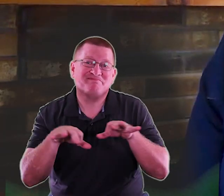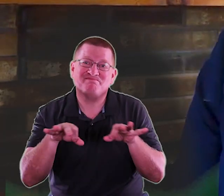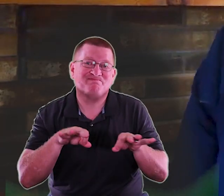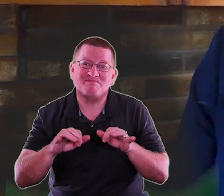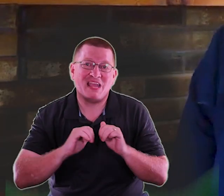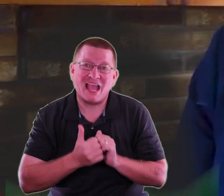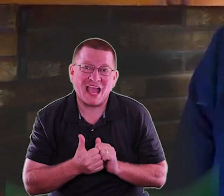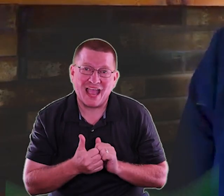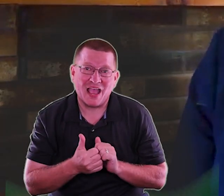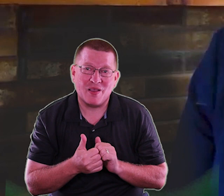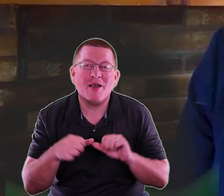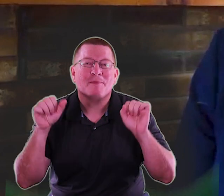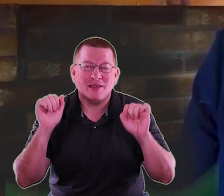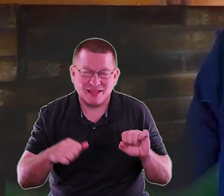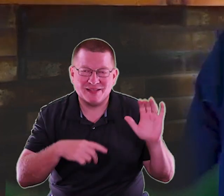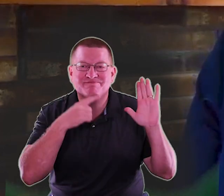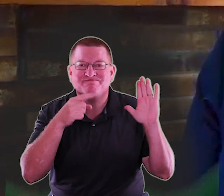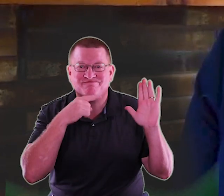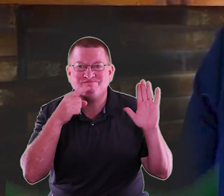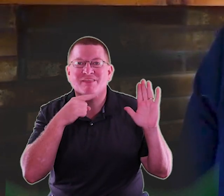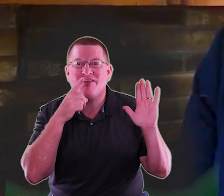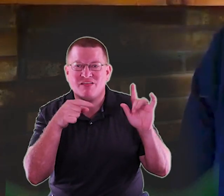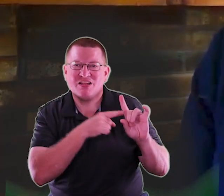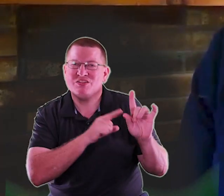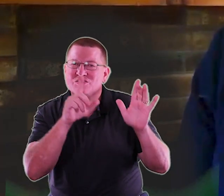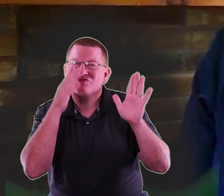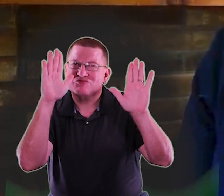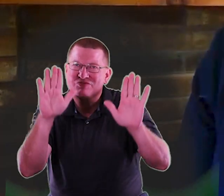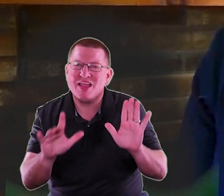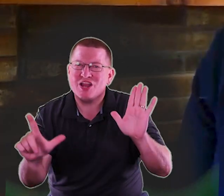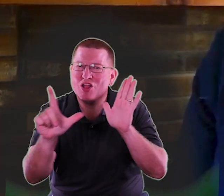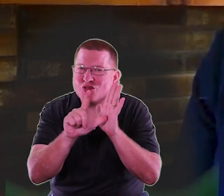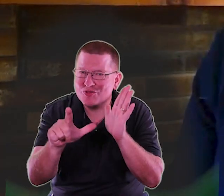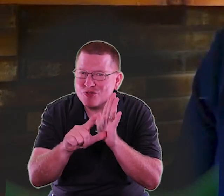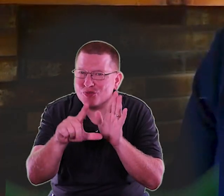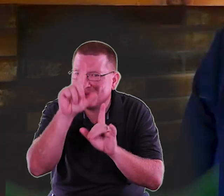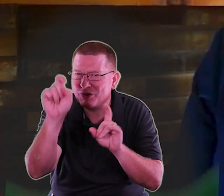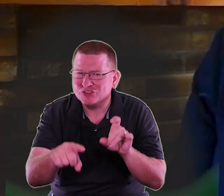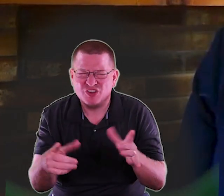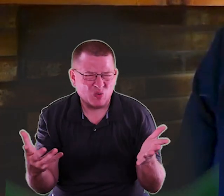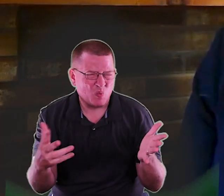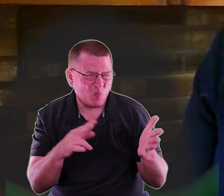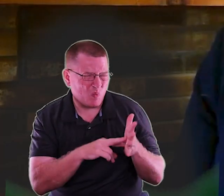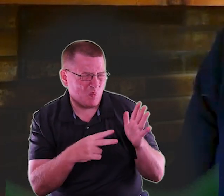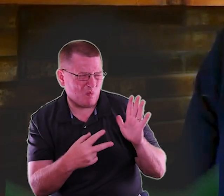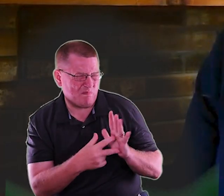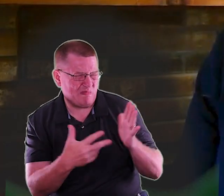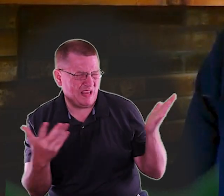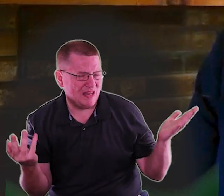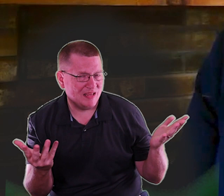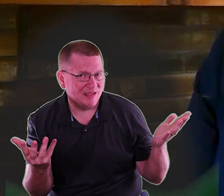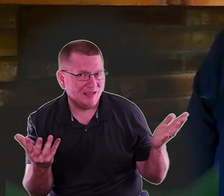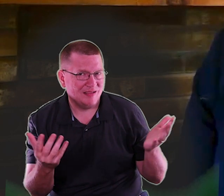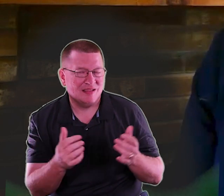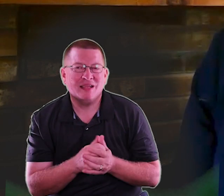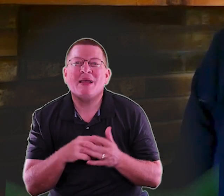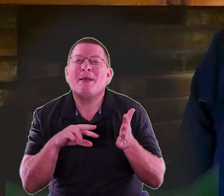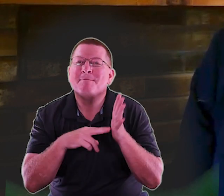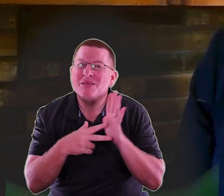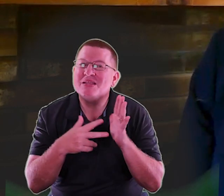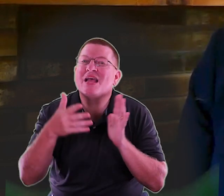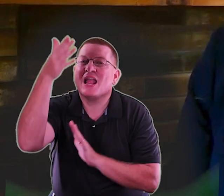can testify to the great Lutheran question, what does this mean? God is